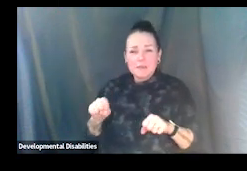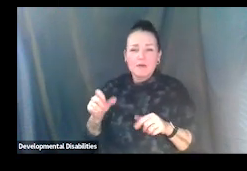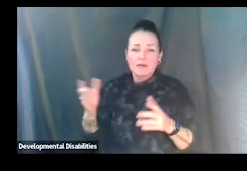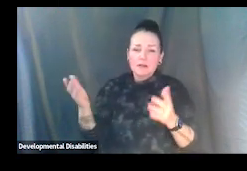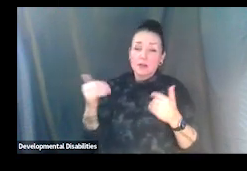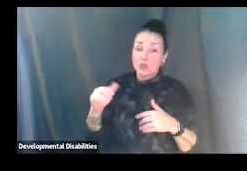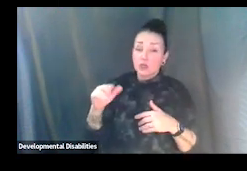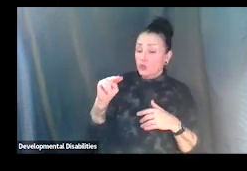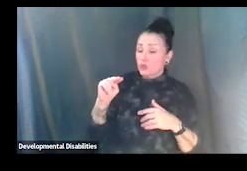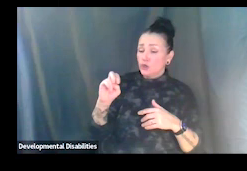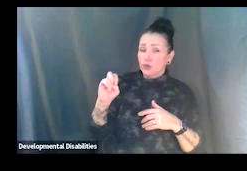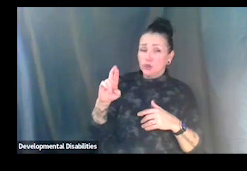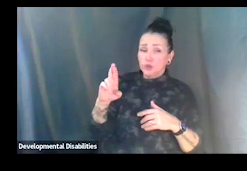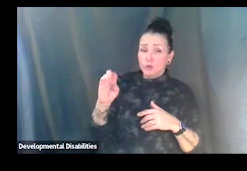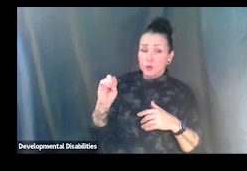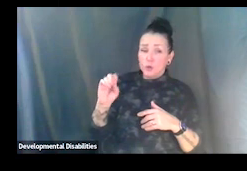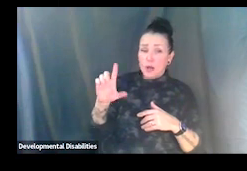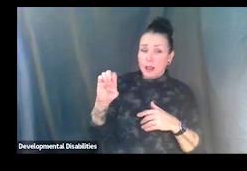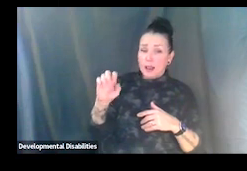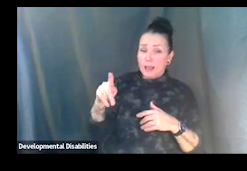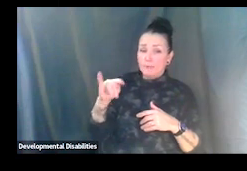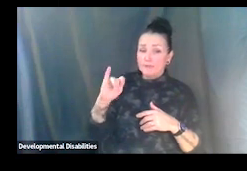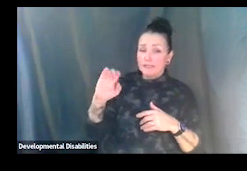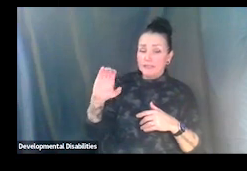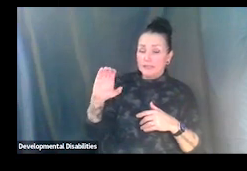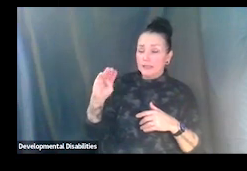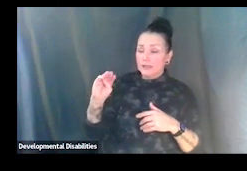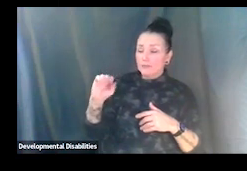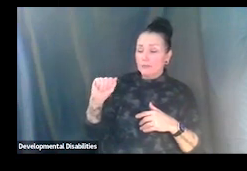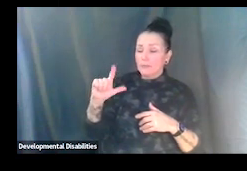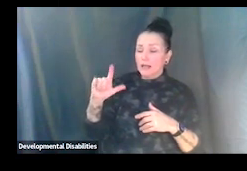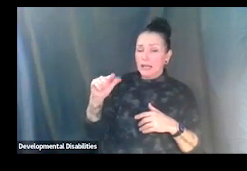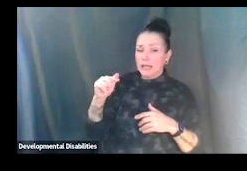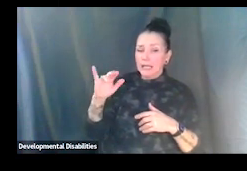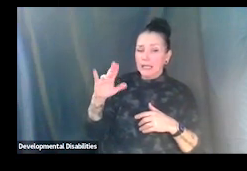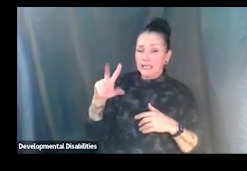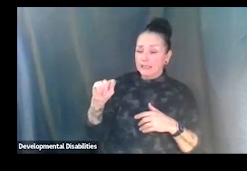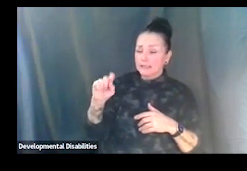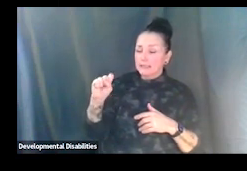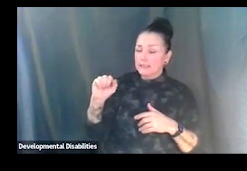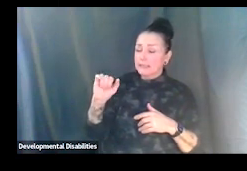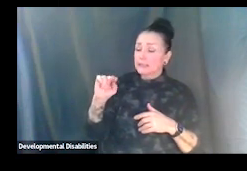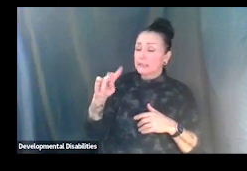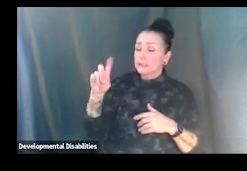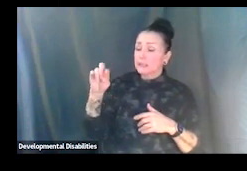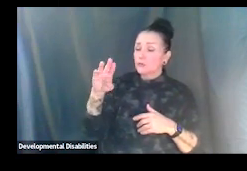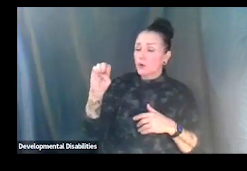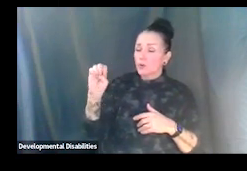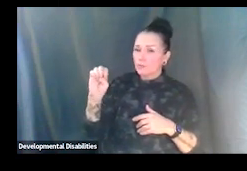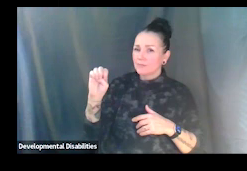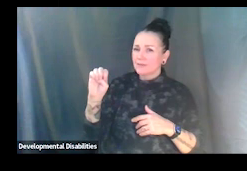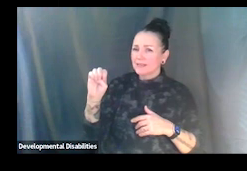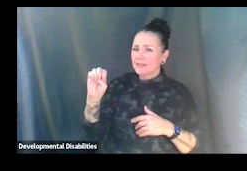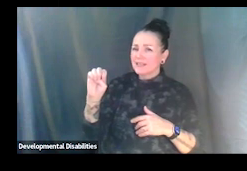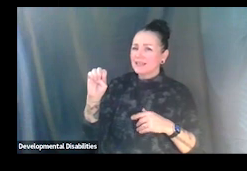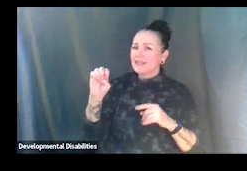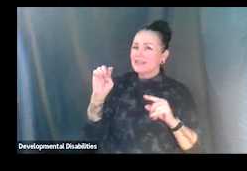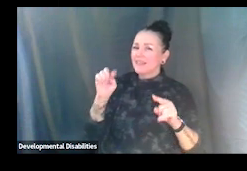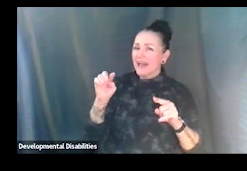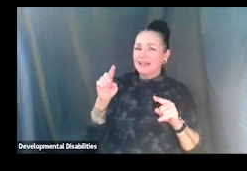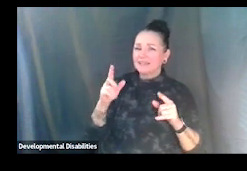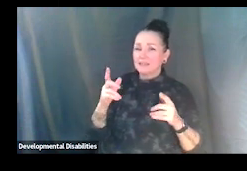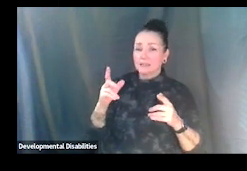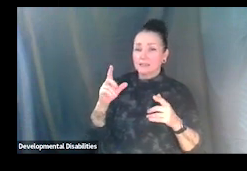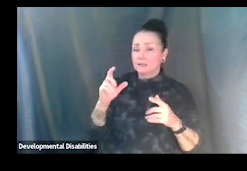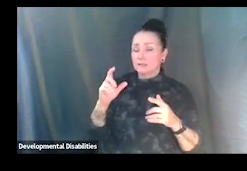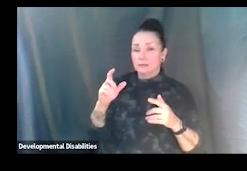will, but is potentially life-threatening and consists of stiffness, like what they call lead pipe rigidity.